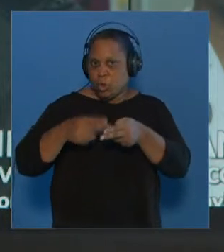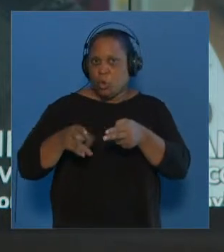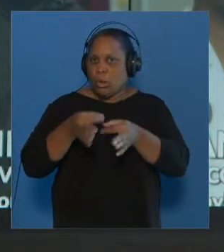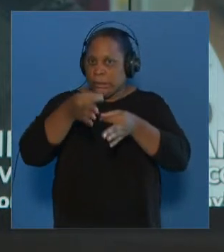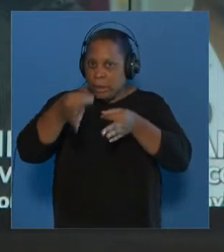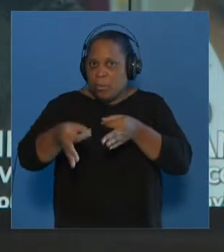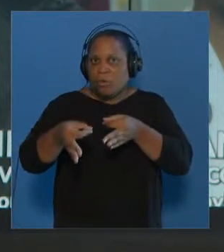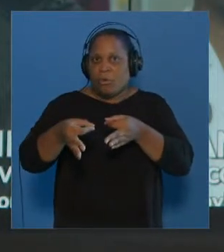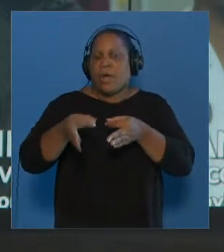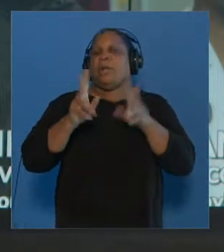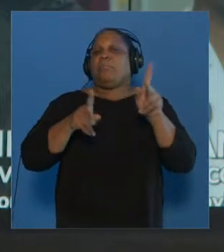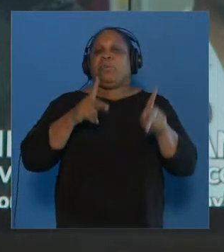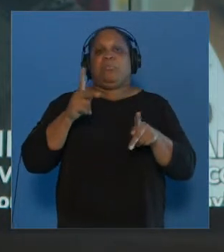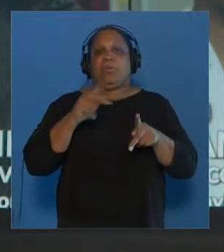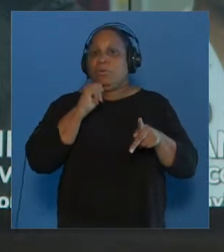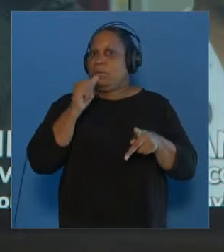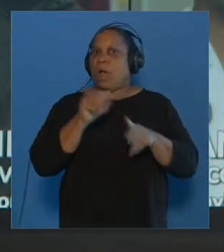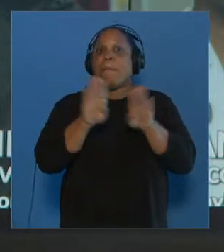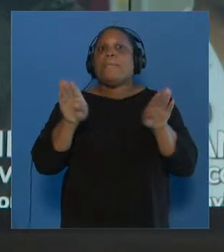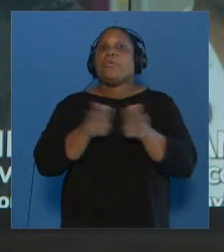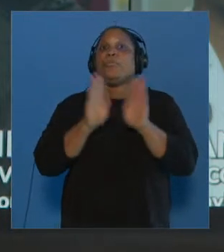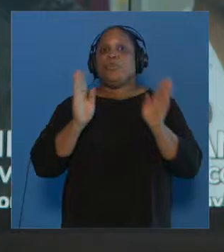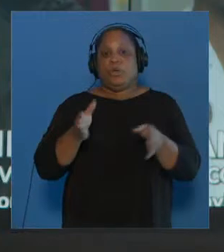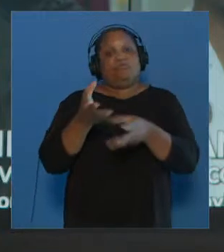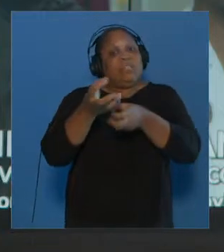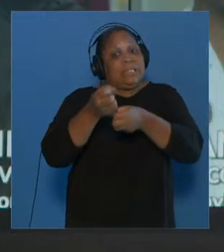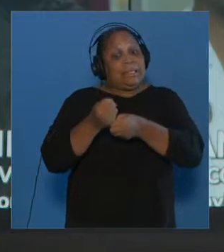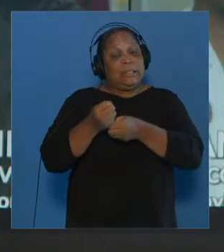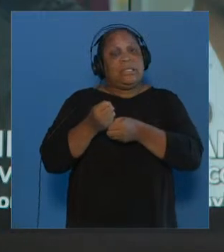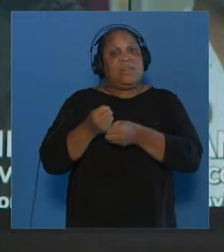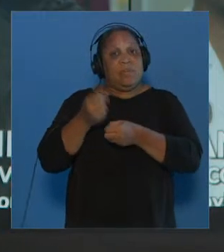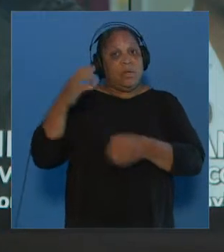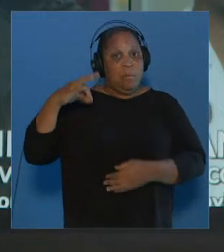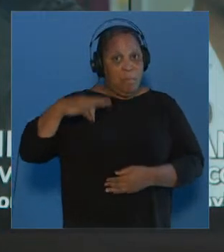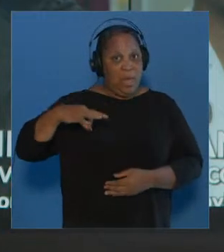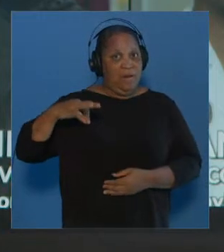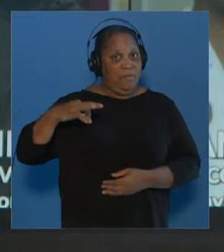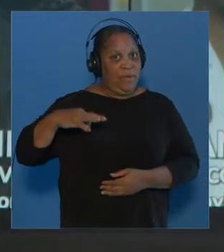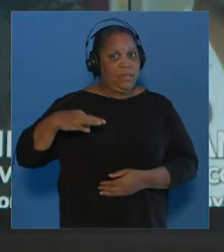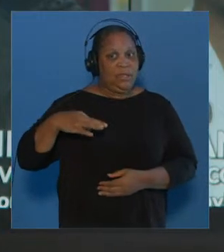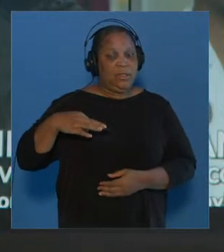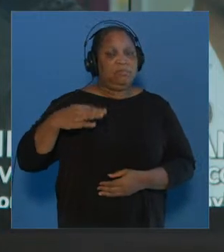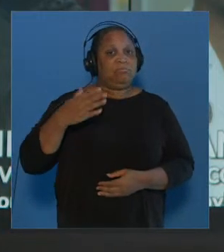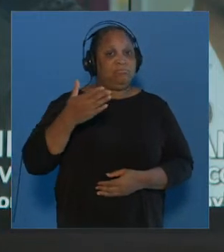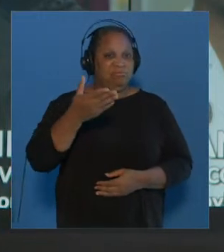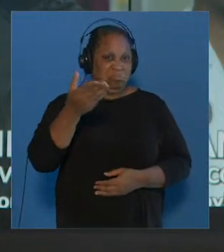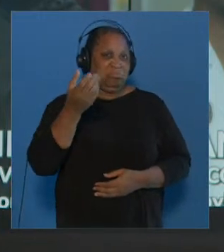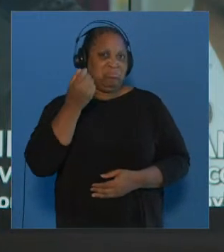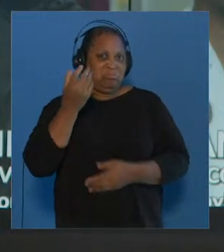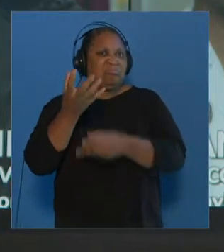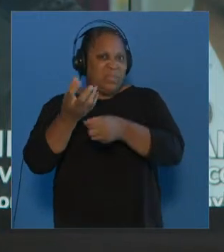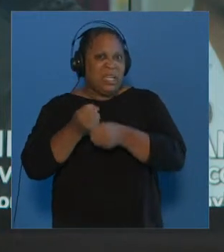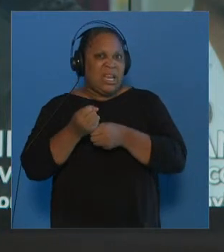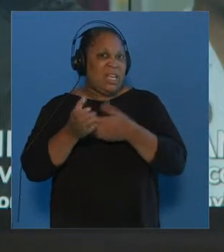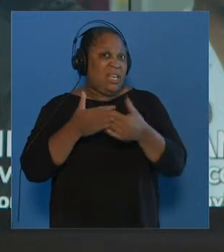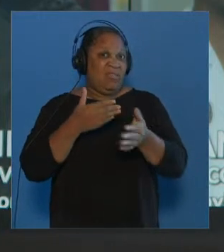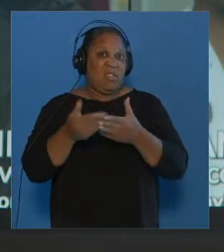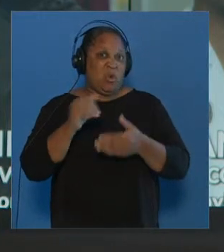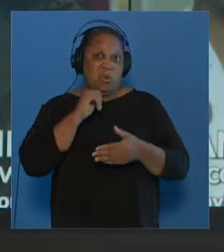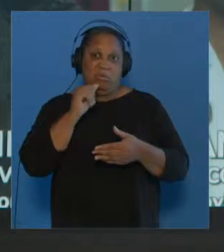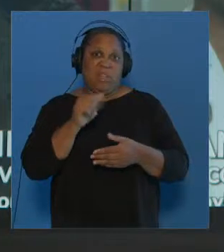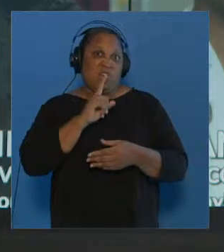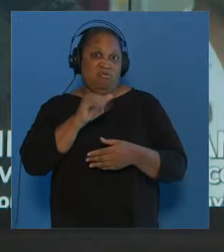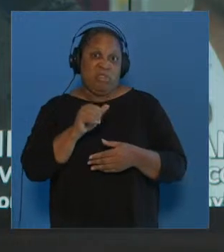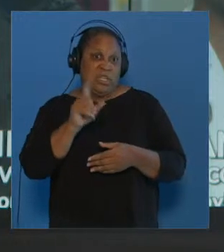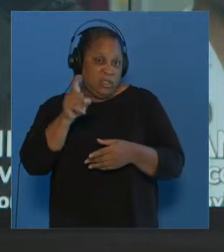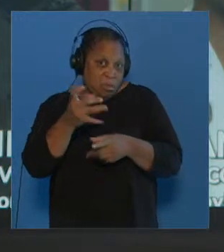persons who may not be Bermudian who are receiving the unemployment benefit they're receiving that benefit even though they are not eligible for